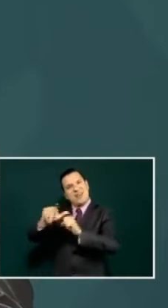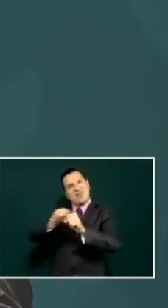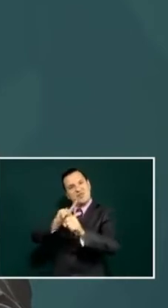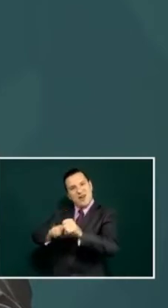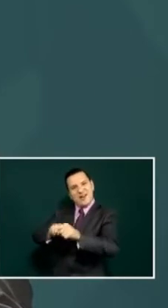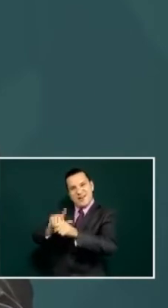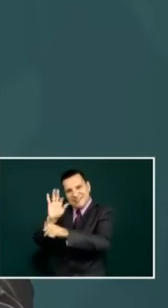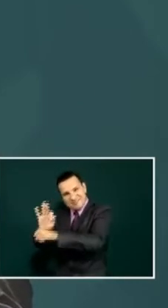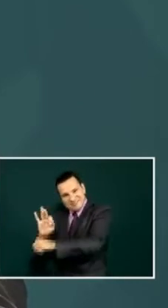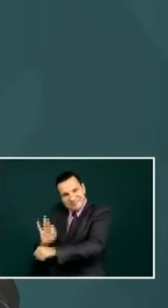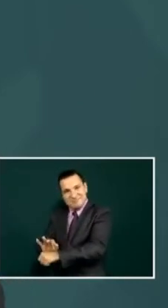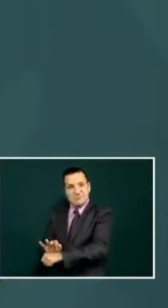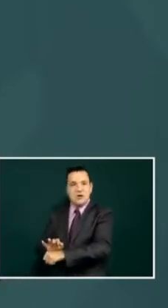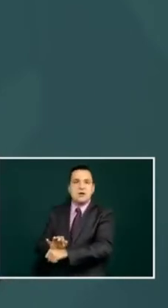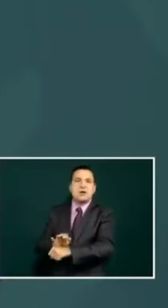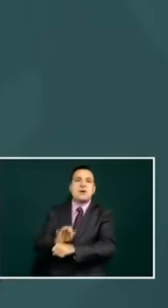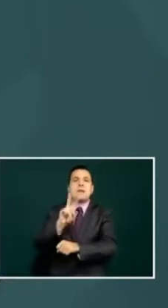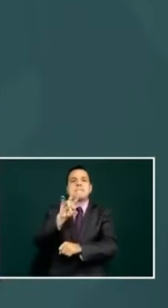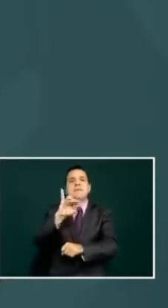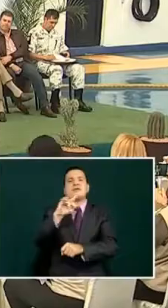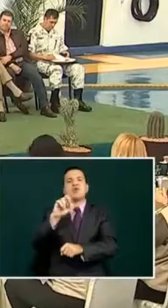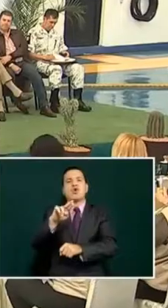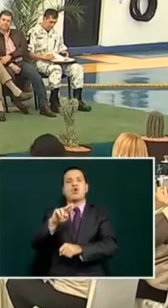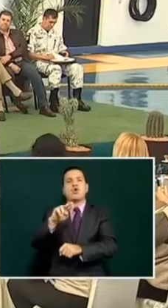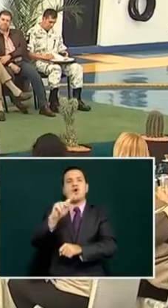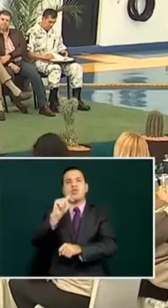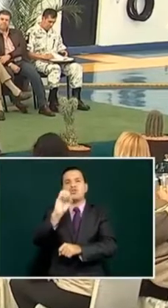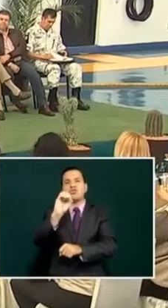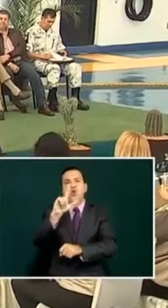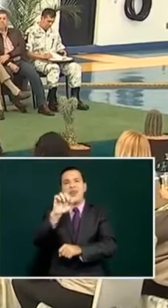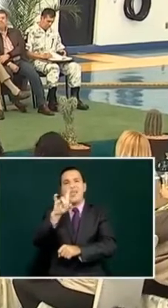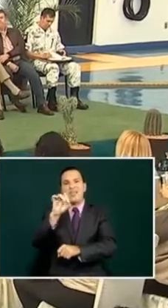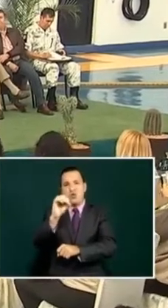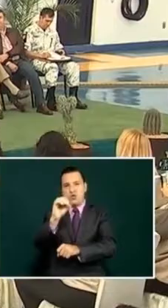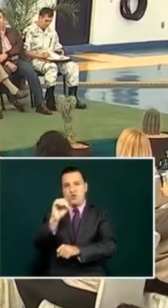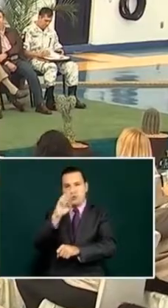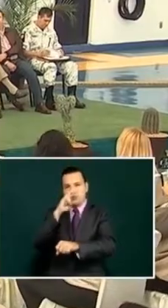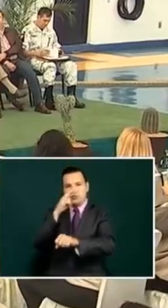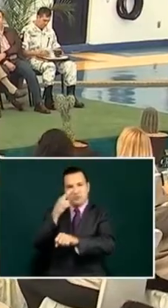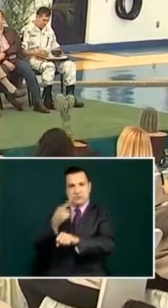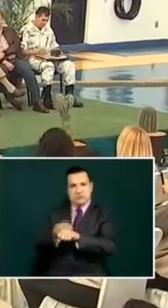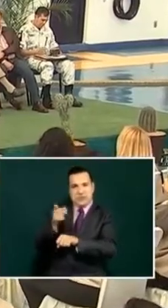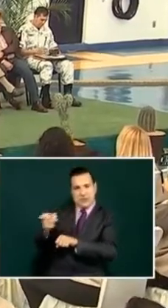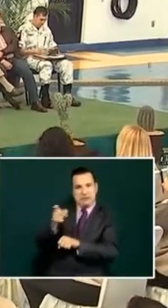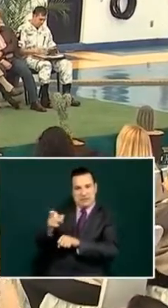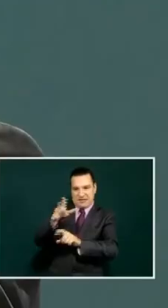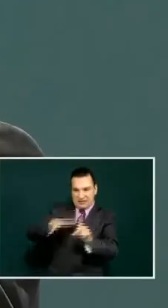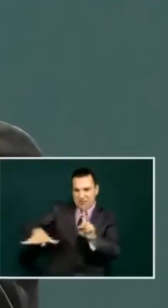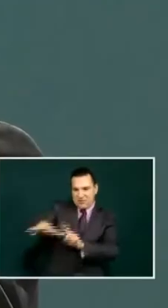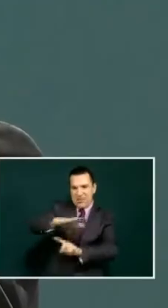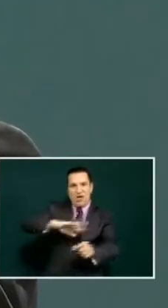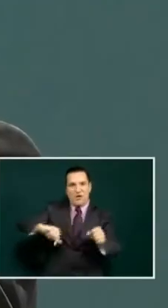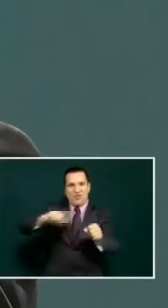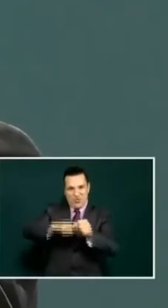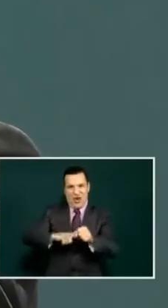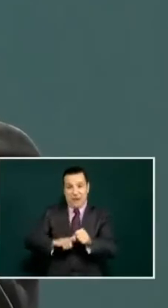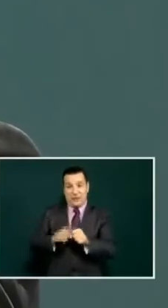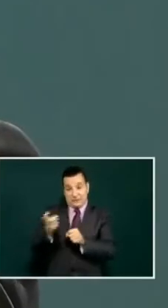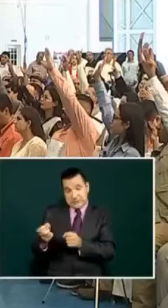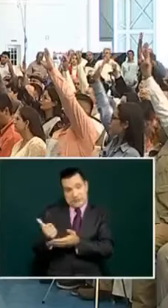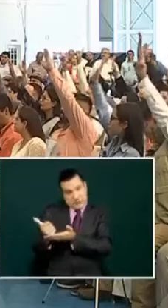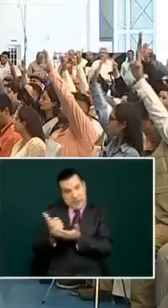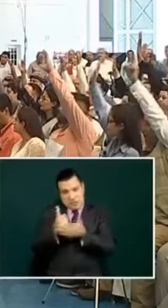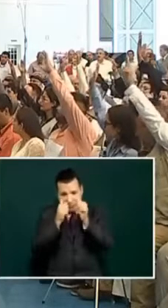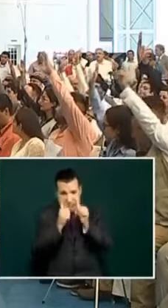and I'm asking with German little letting the secretary of environment to attend this